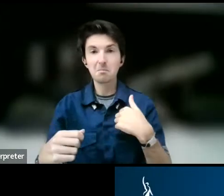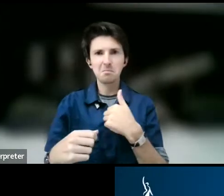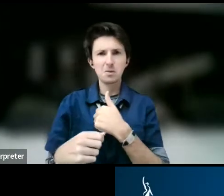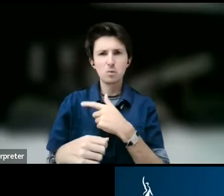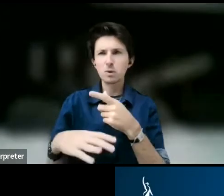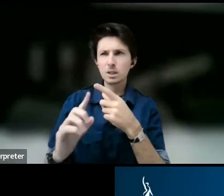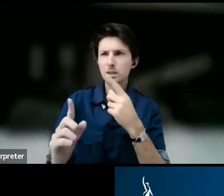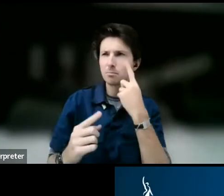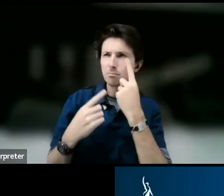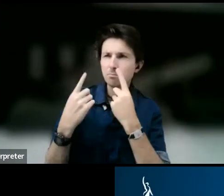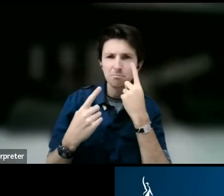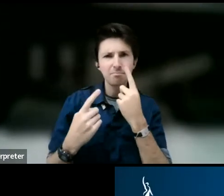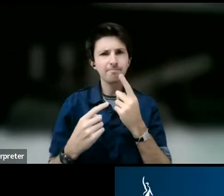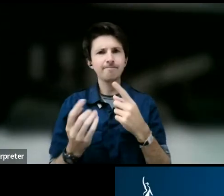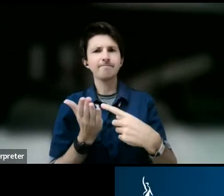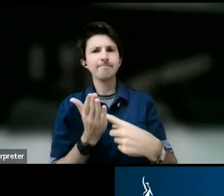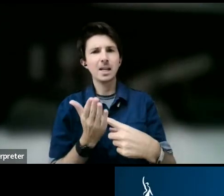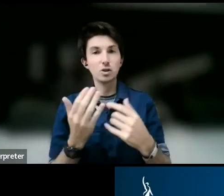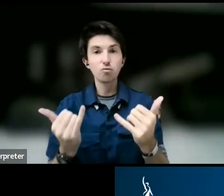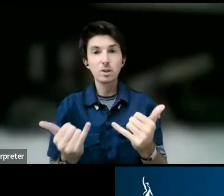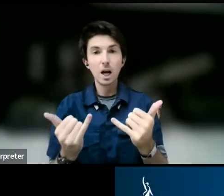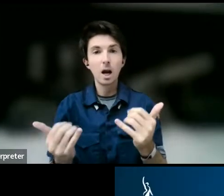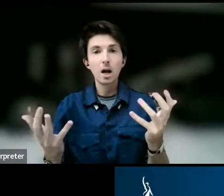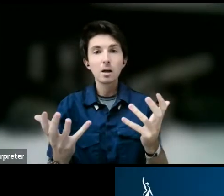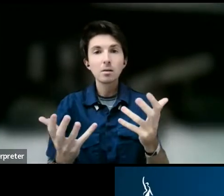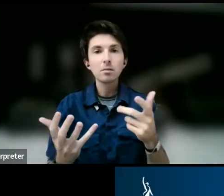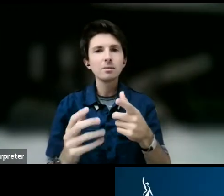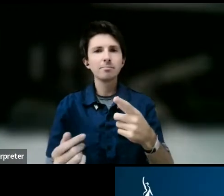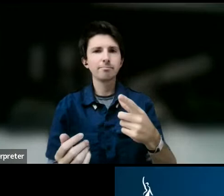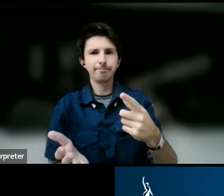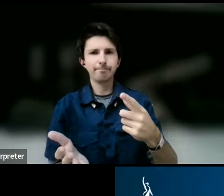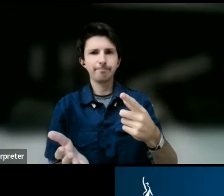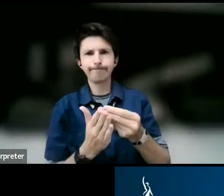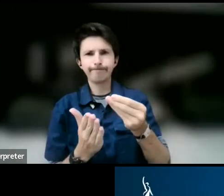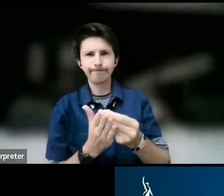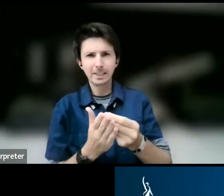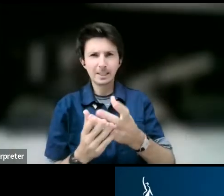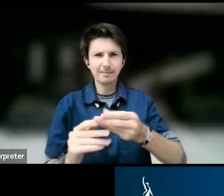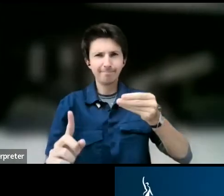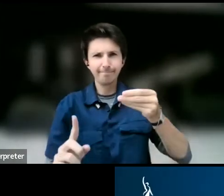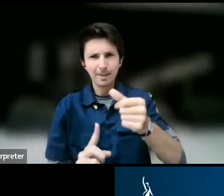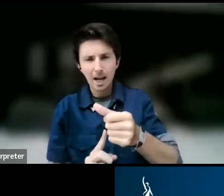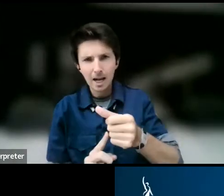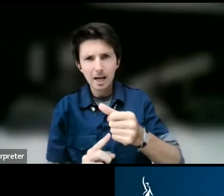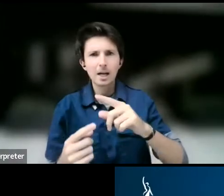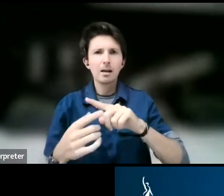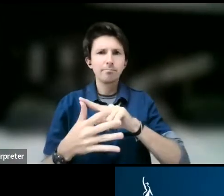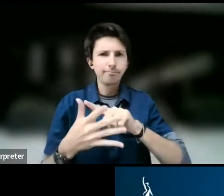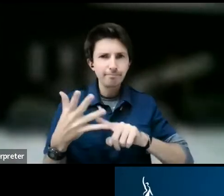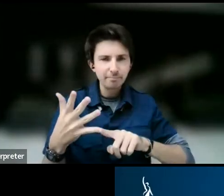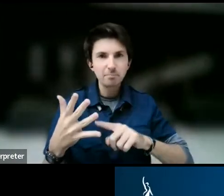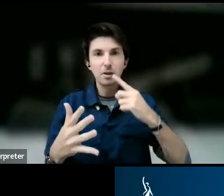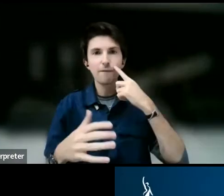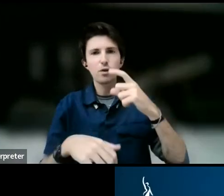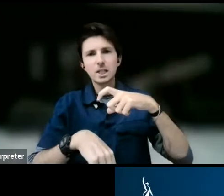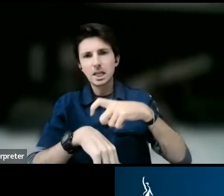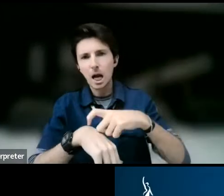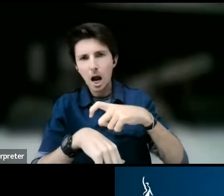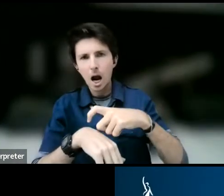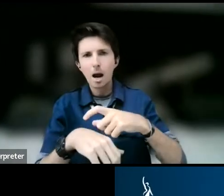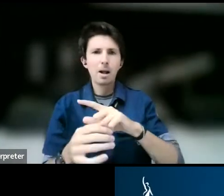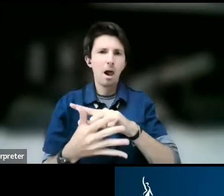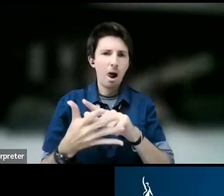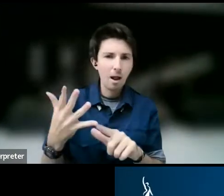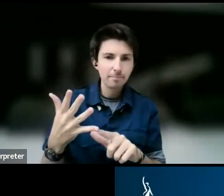just right. I am so happy to have with us again, SAG-AFTRA National Director, Background, and New